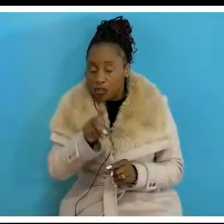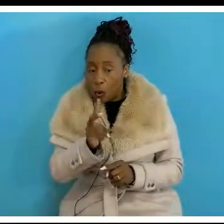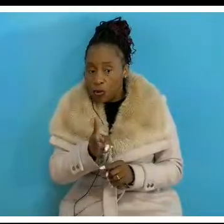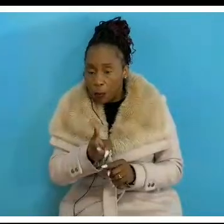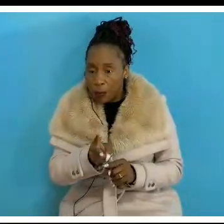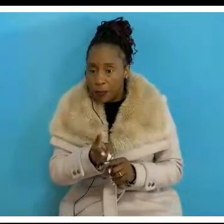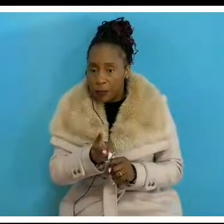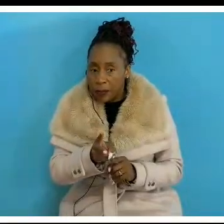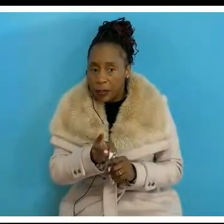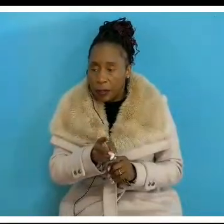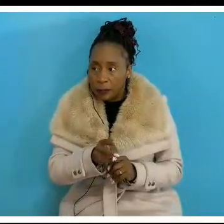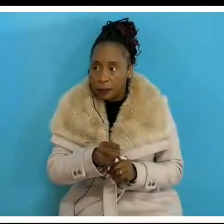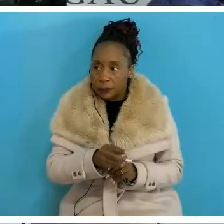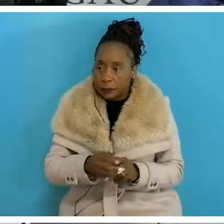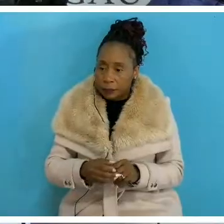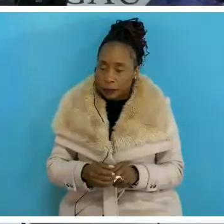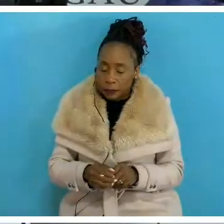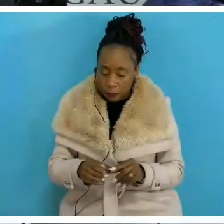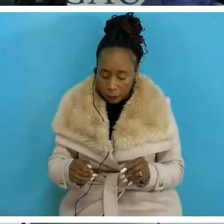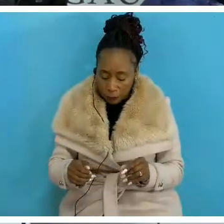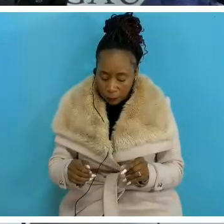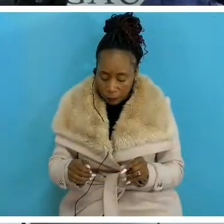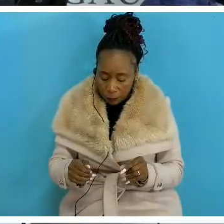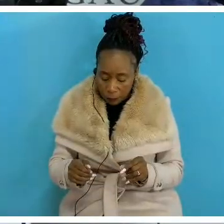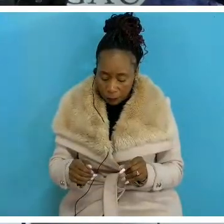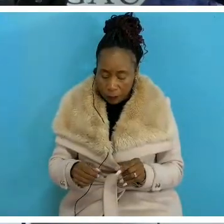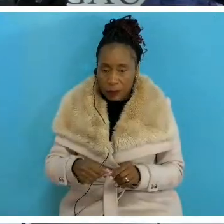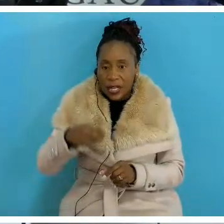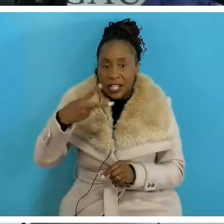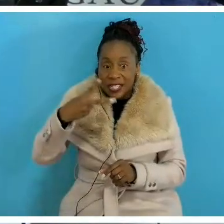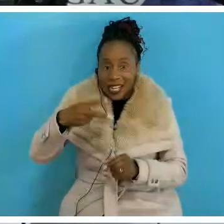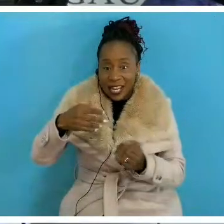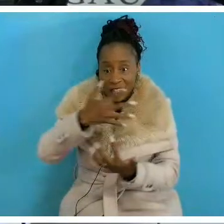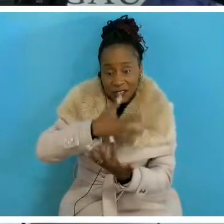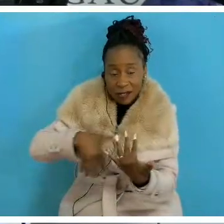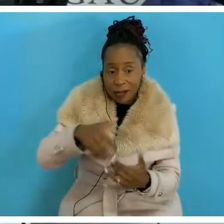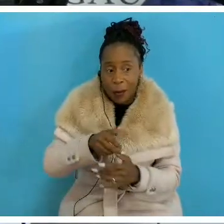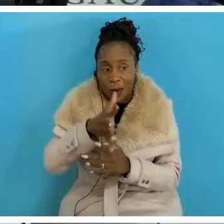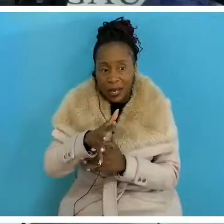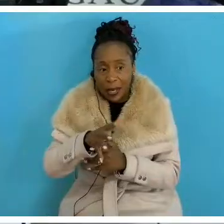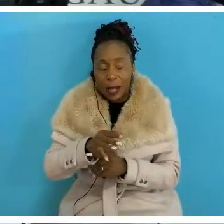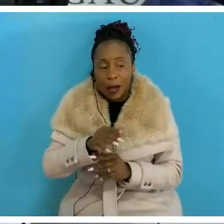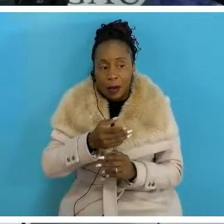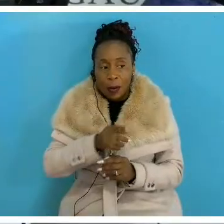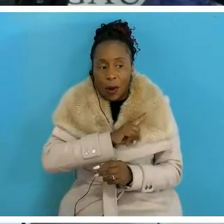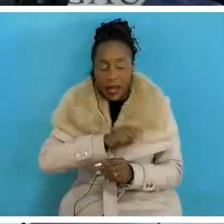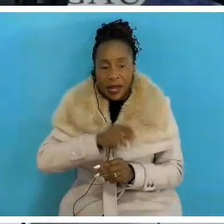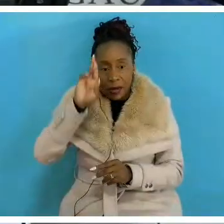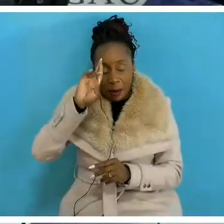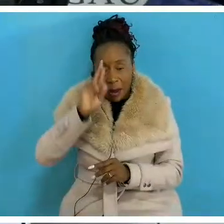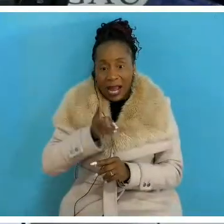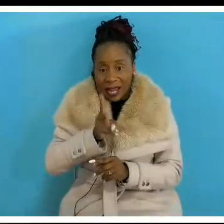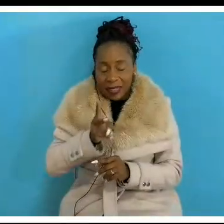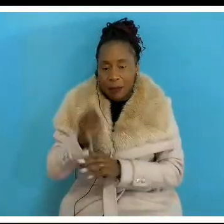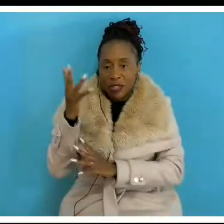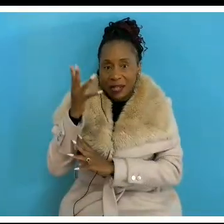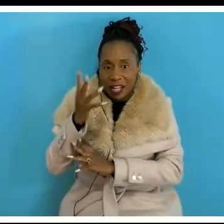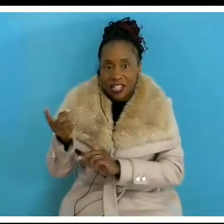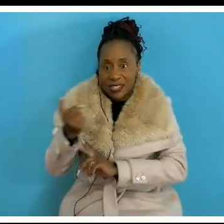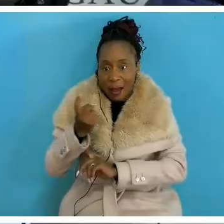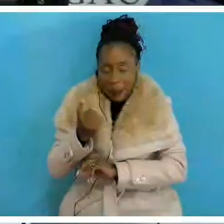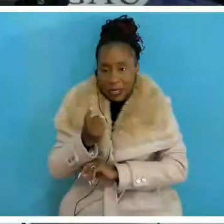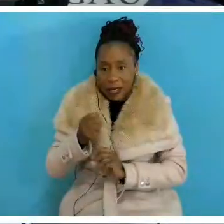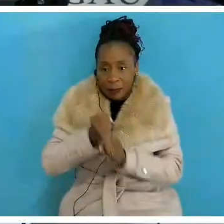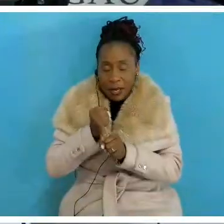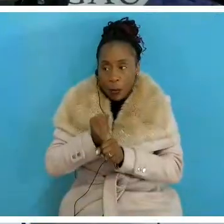much. We will have a second round. This is just the first round, because remember, there's still a presentation that needs to be made. Yes,